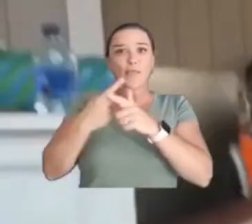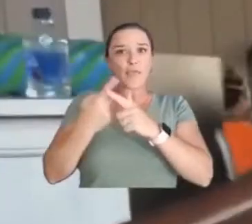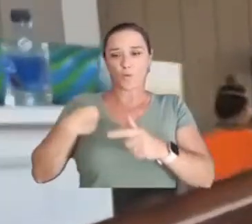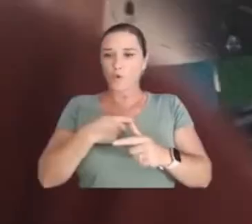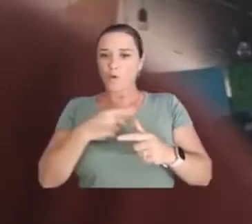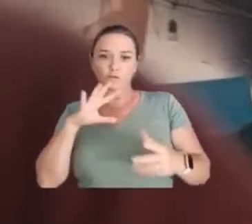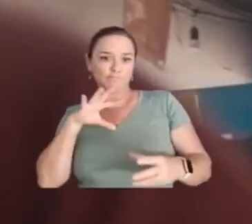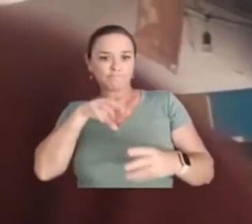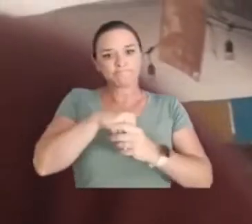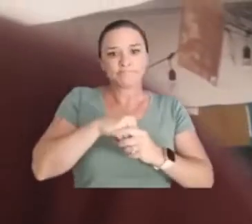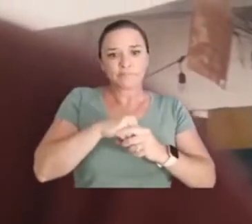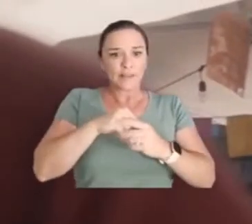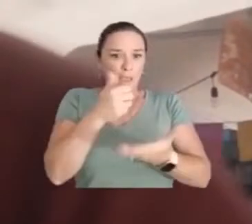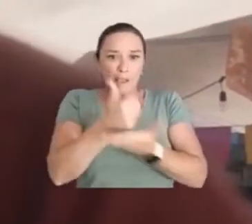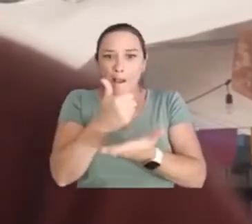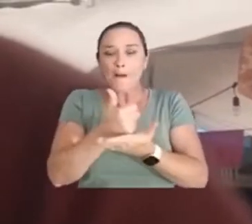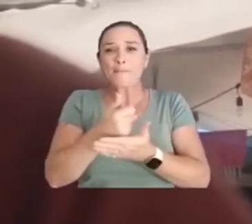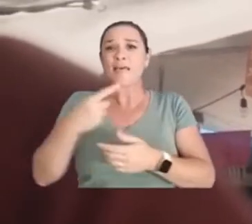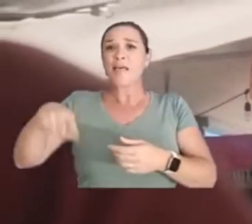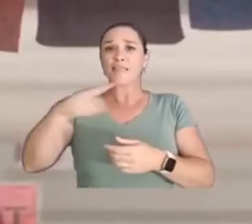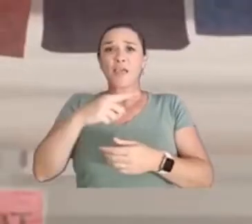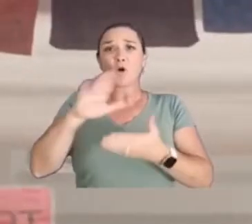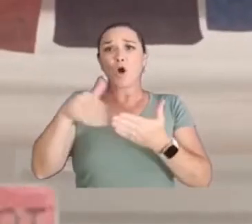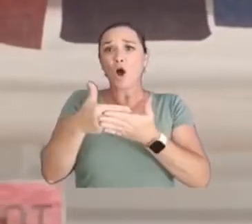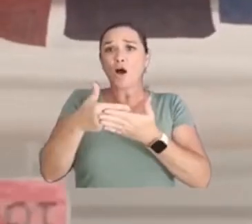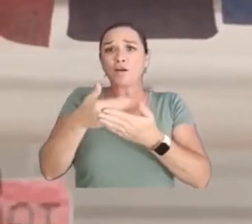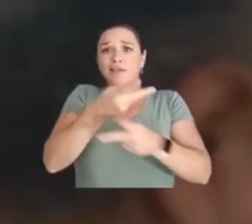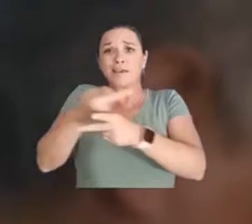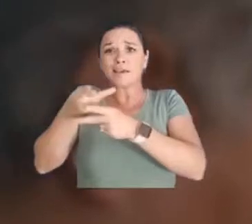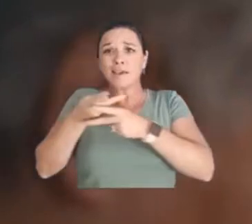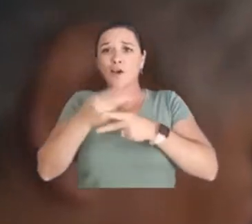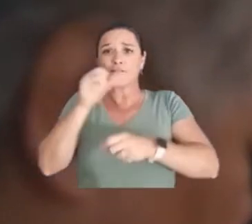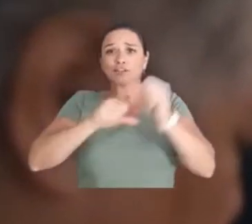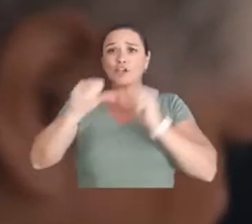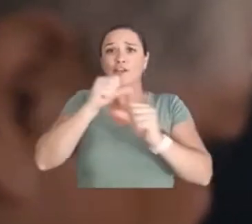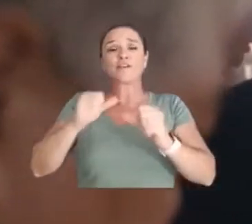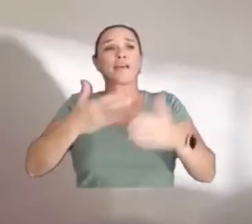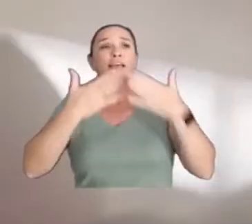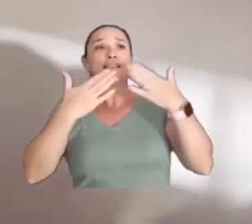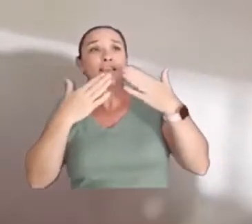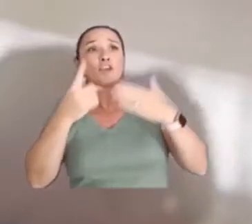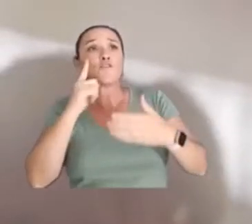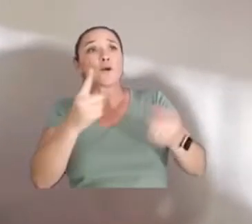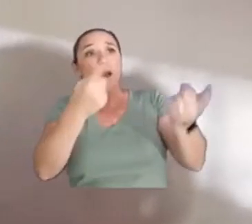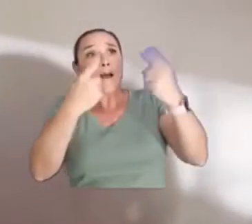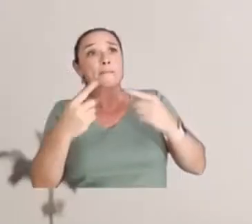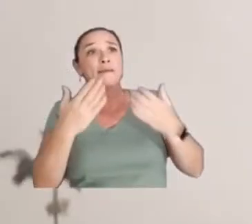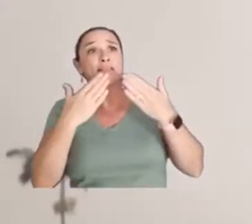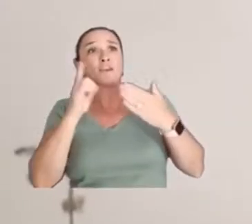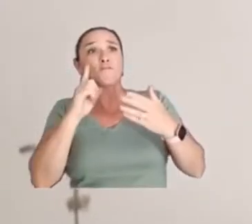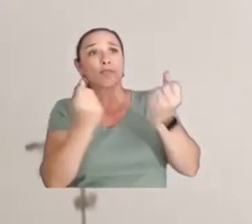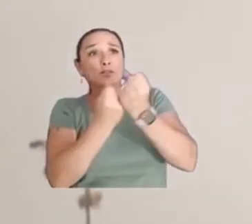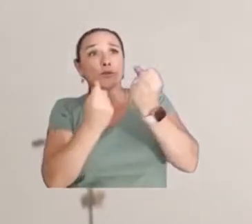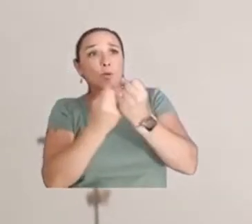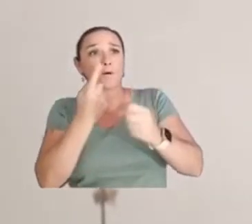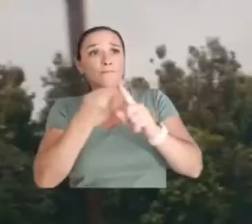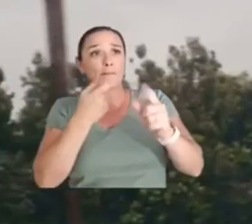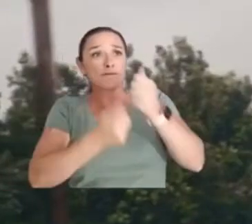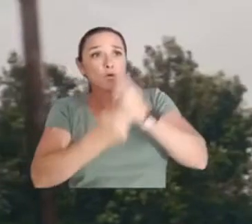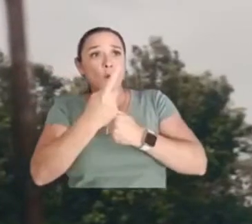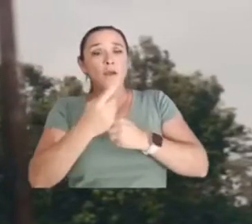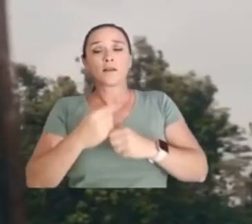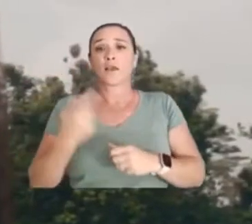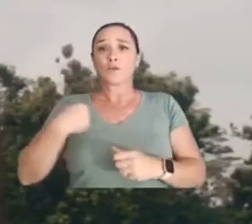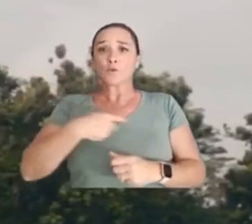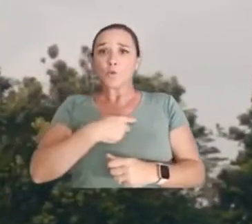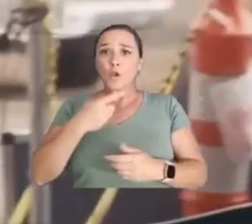So it was huge. They were watching out for each other. Hello everybody, thank you for coming. Thank you for the support from everybody. As we go through this,